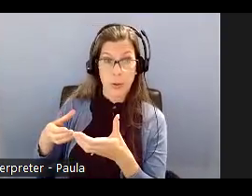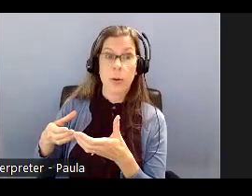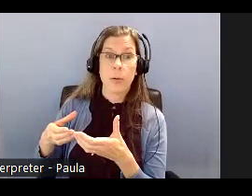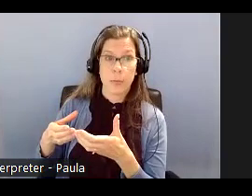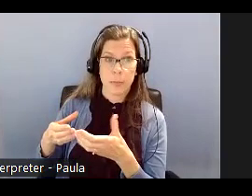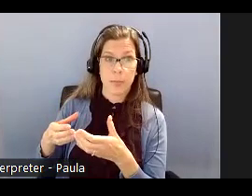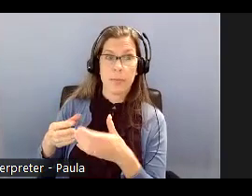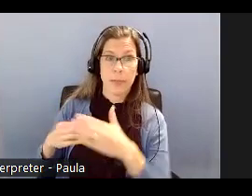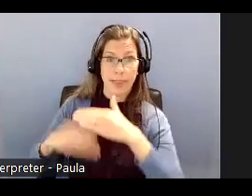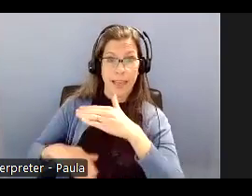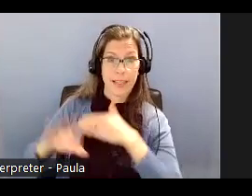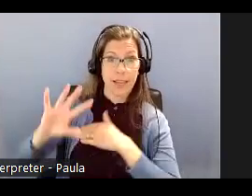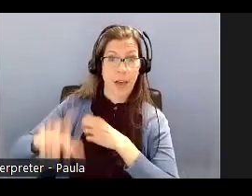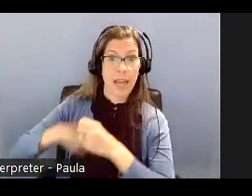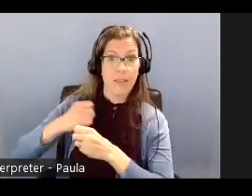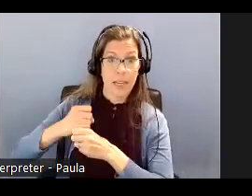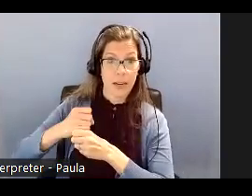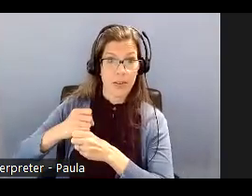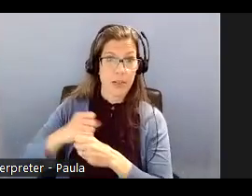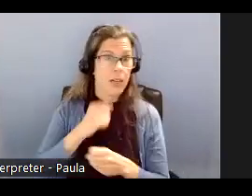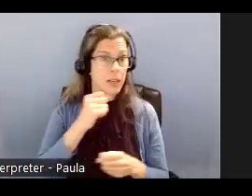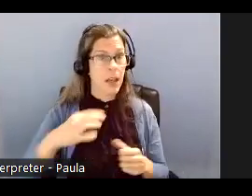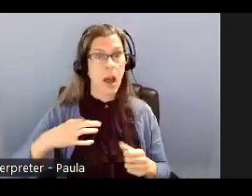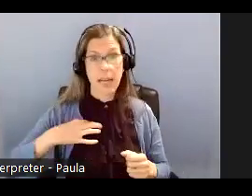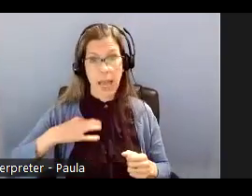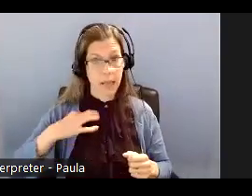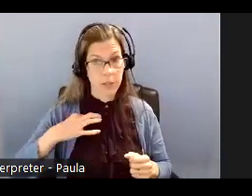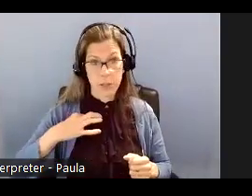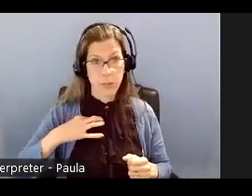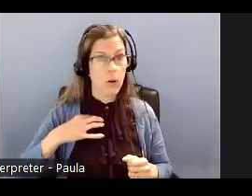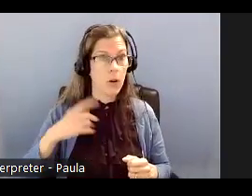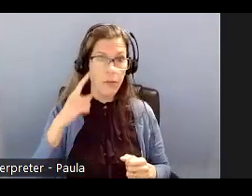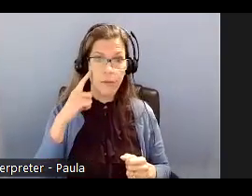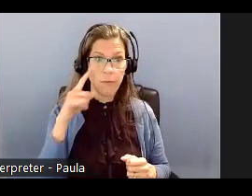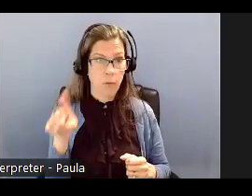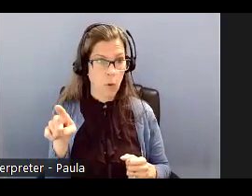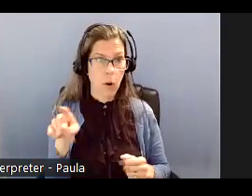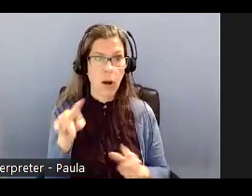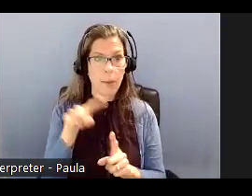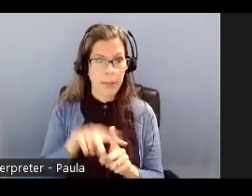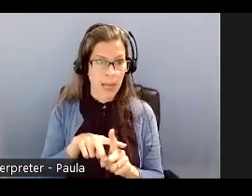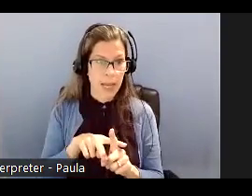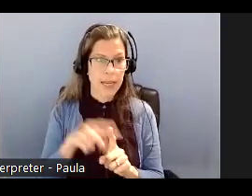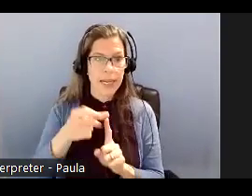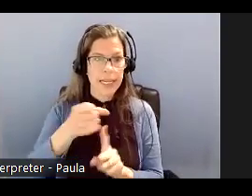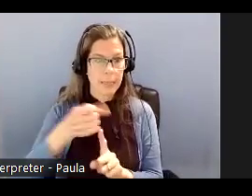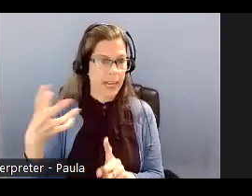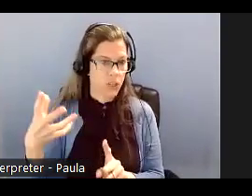those 5 years, they will not be eligible to apply for the